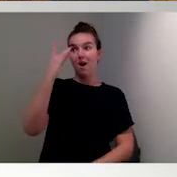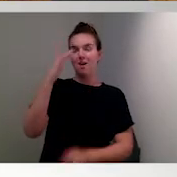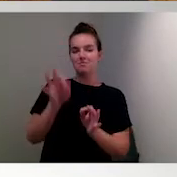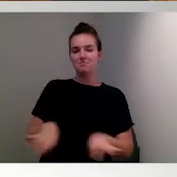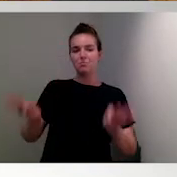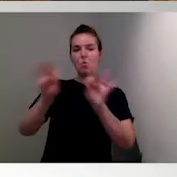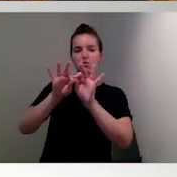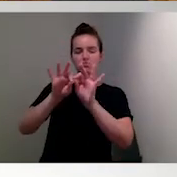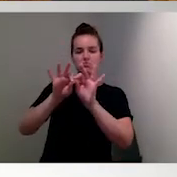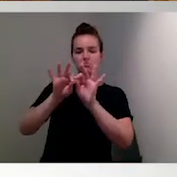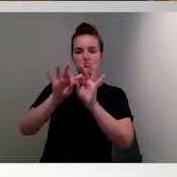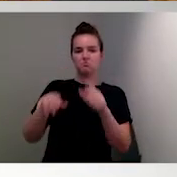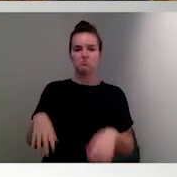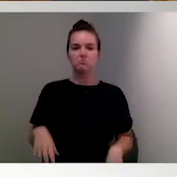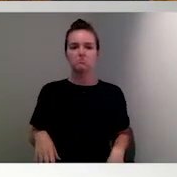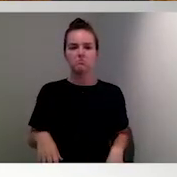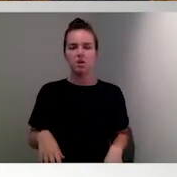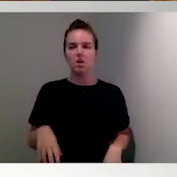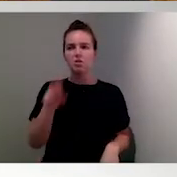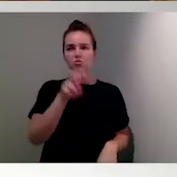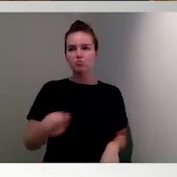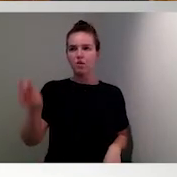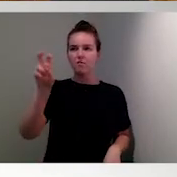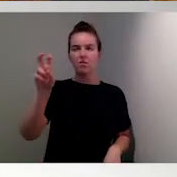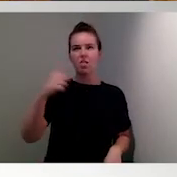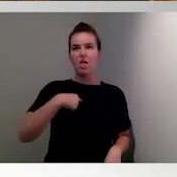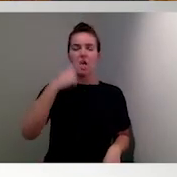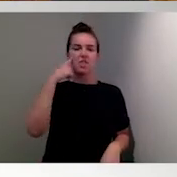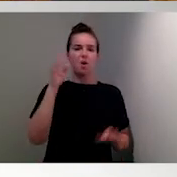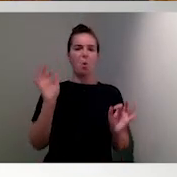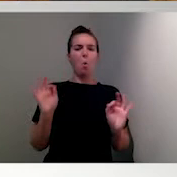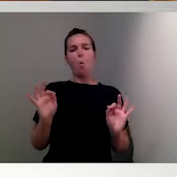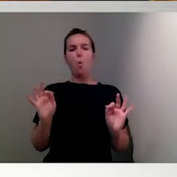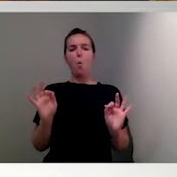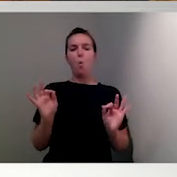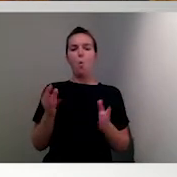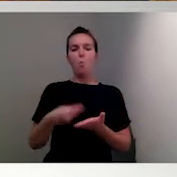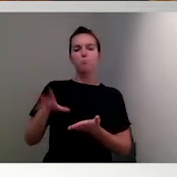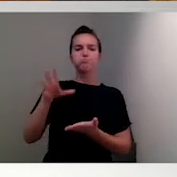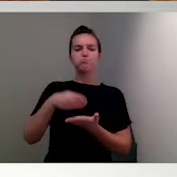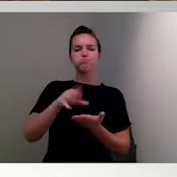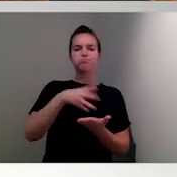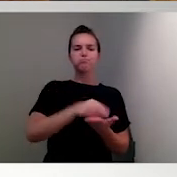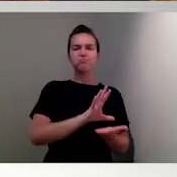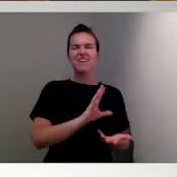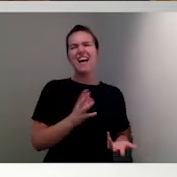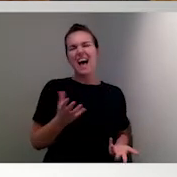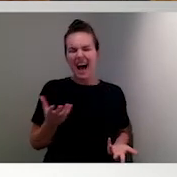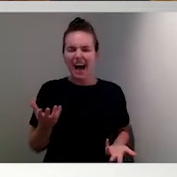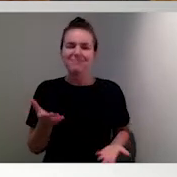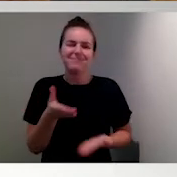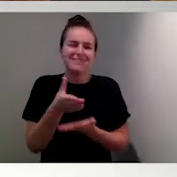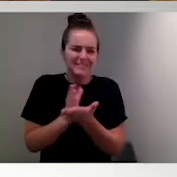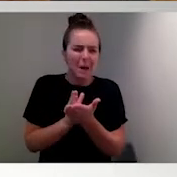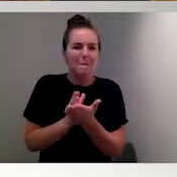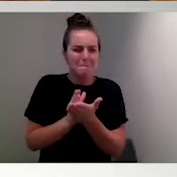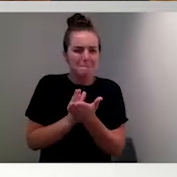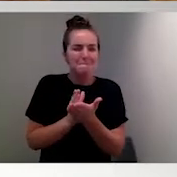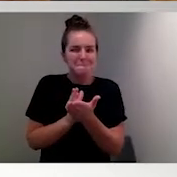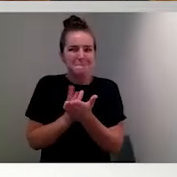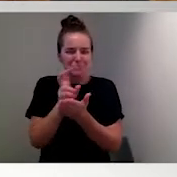don't think travel is frivolous. There are certainly some parts of it are, and you can certainly do things that you don't have to spend money